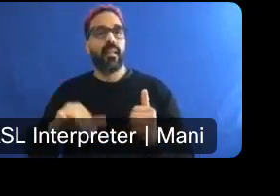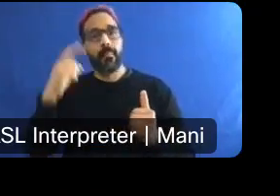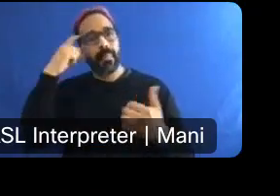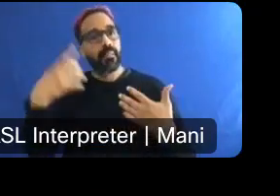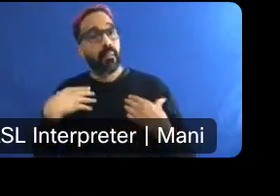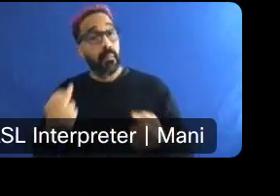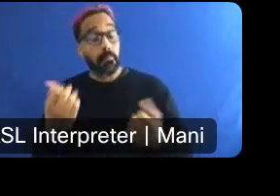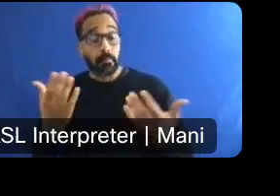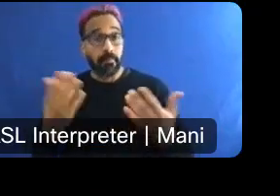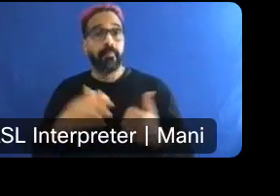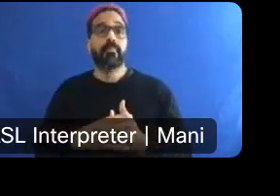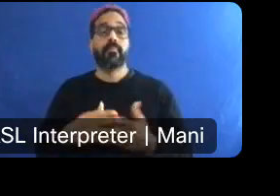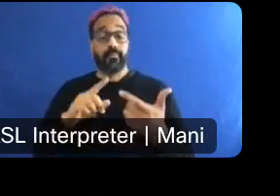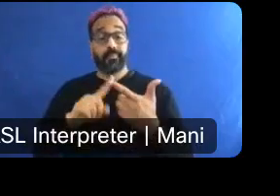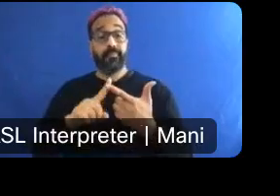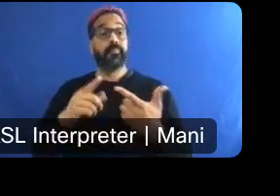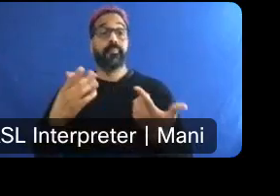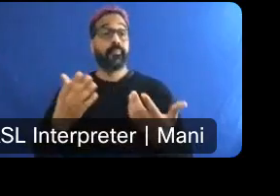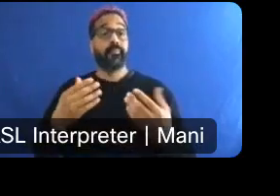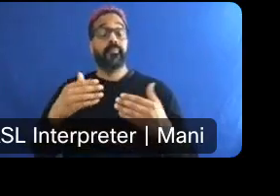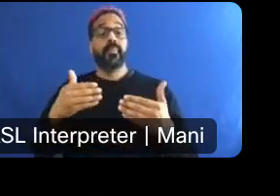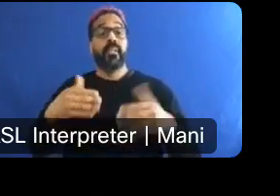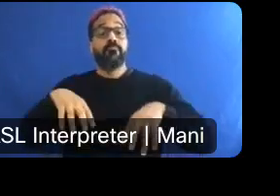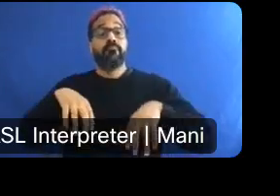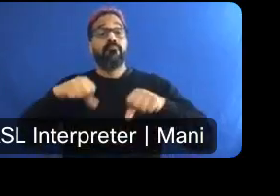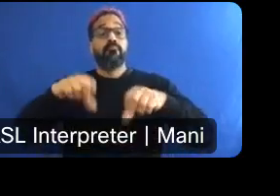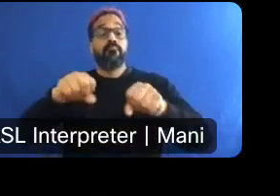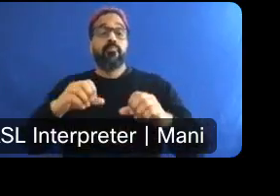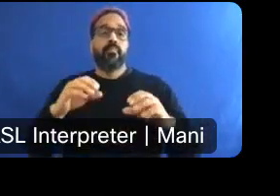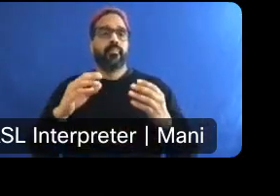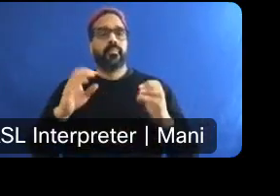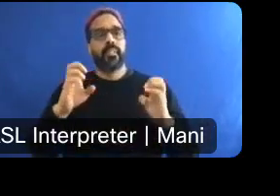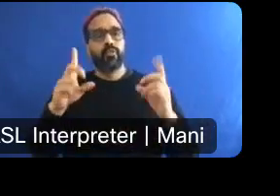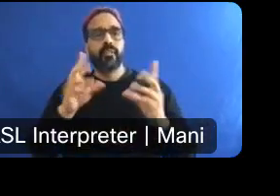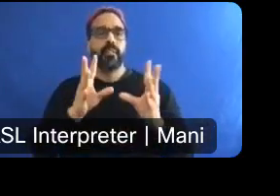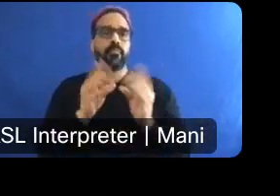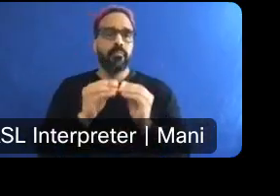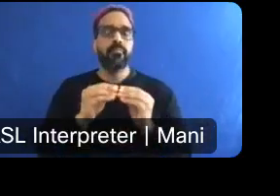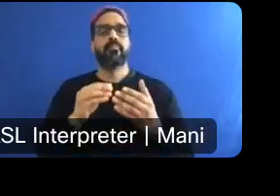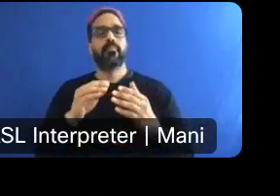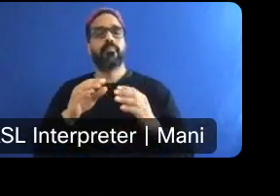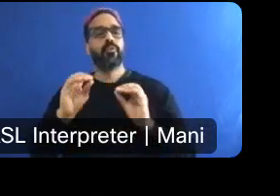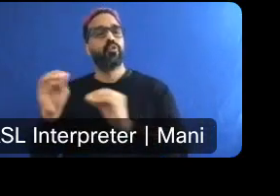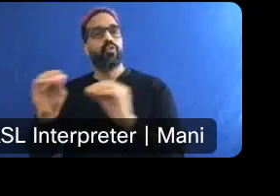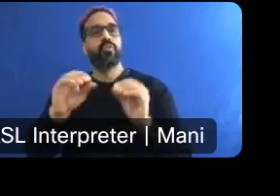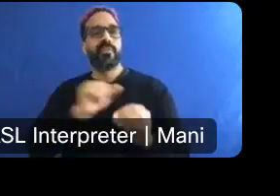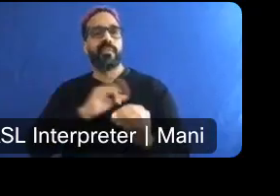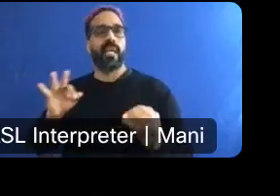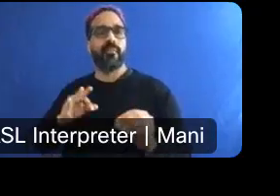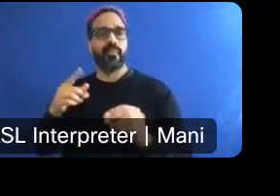offering ongoing education and professional development to staff to stay up to date. And I just want to